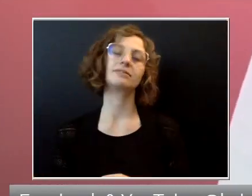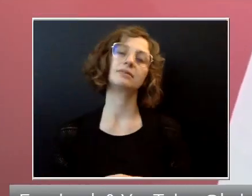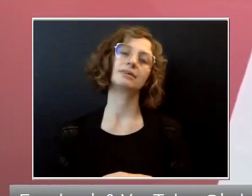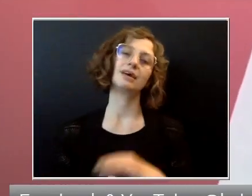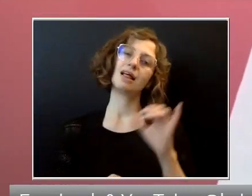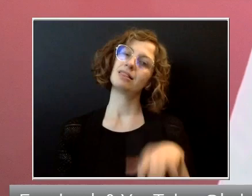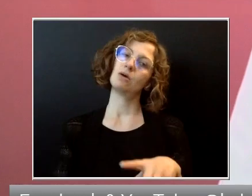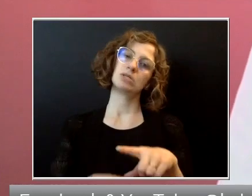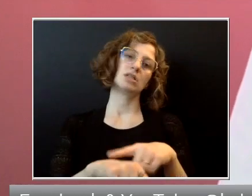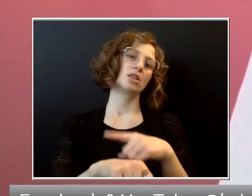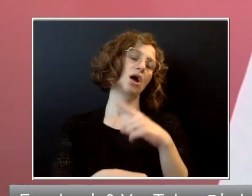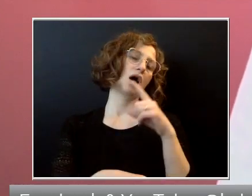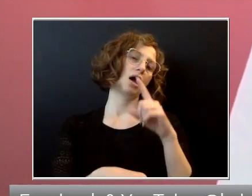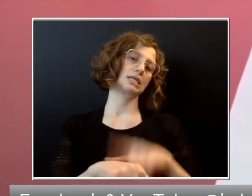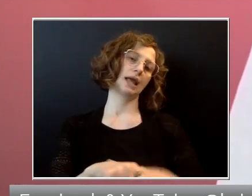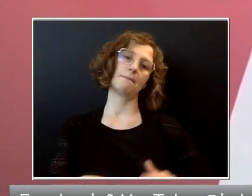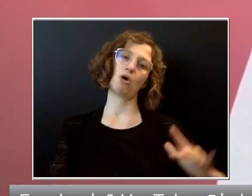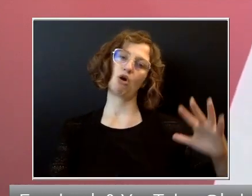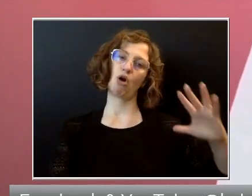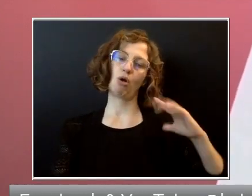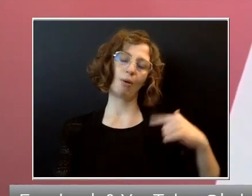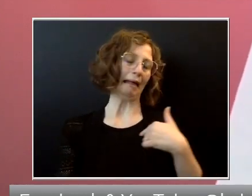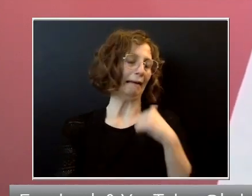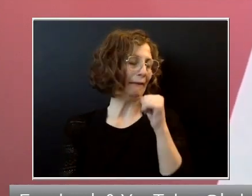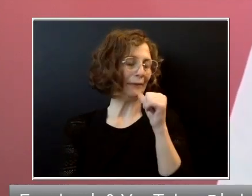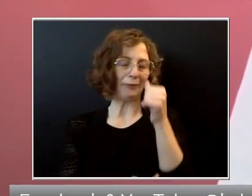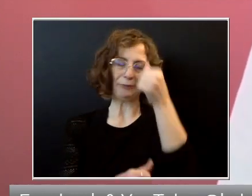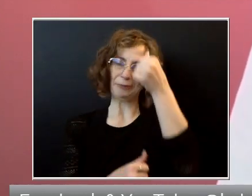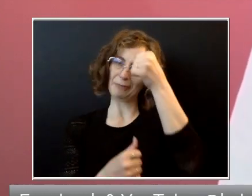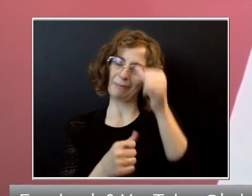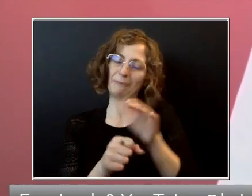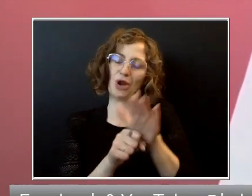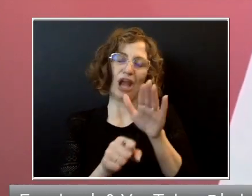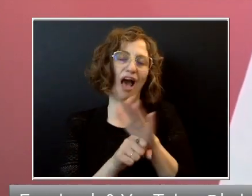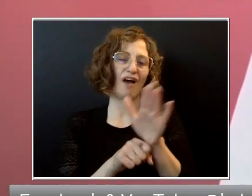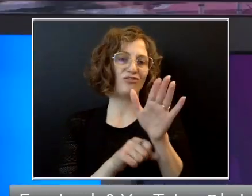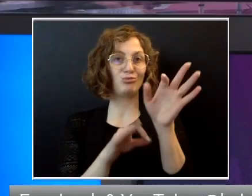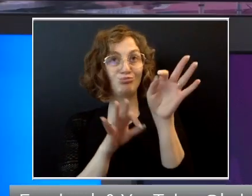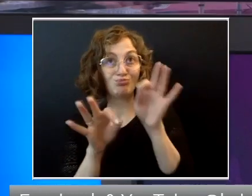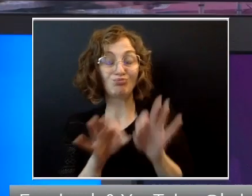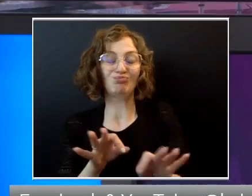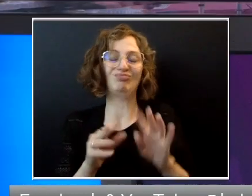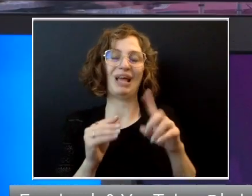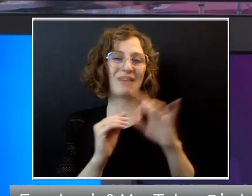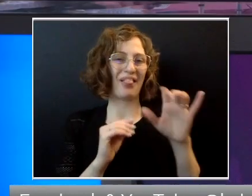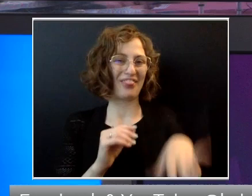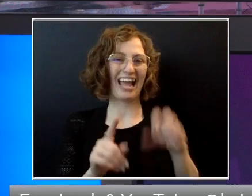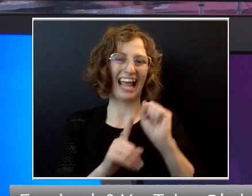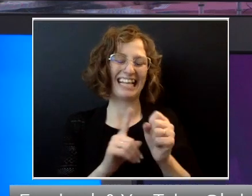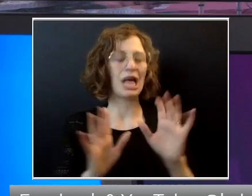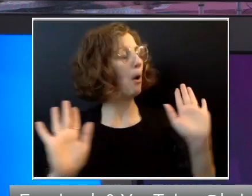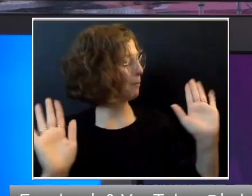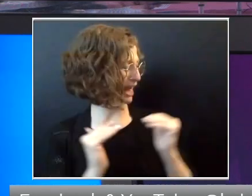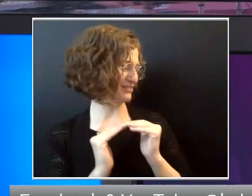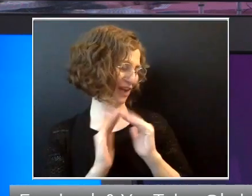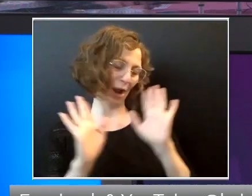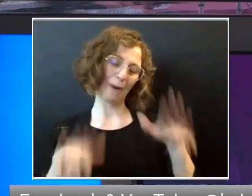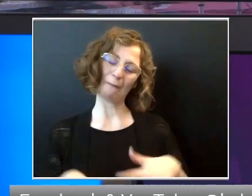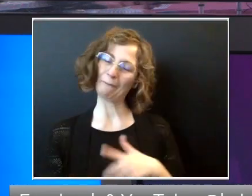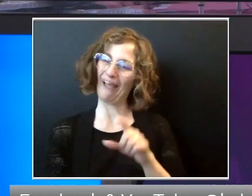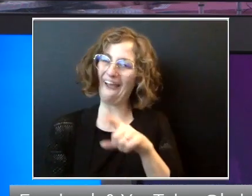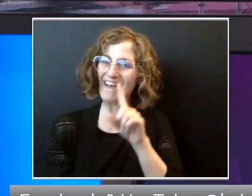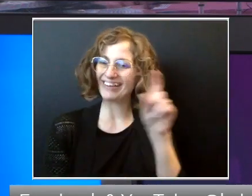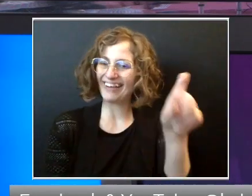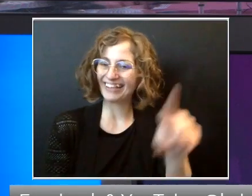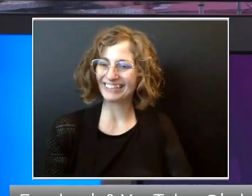not going to remember enough details to tell you anything about that case. Okay, fair enough. Okay, I had to ask. How